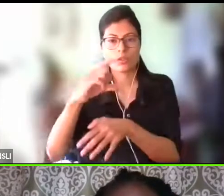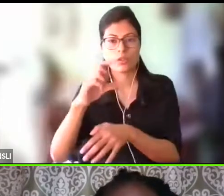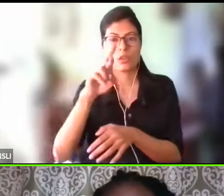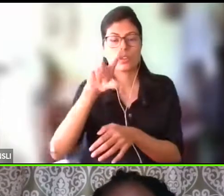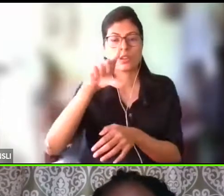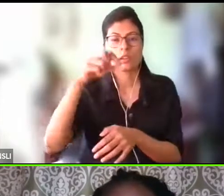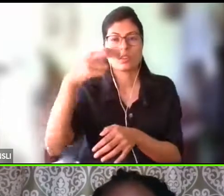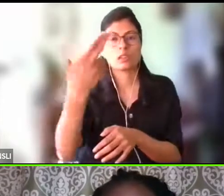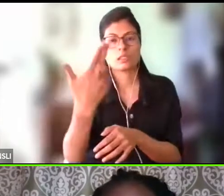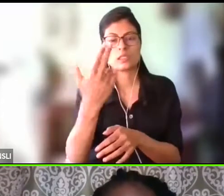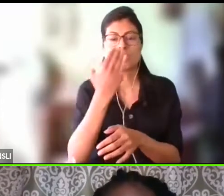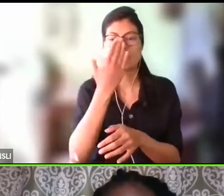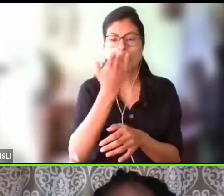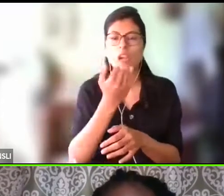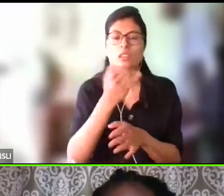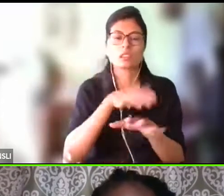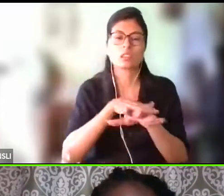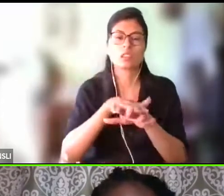So